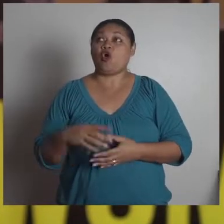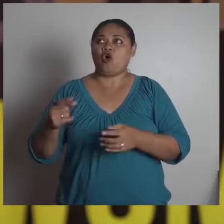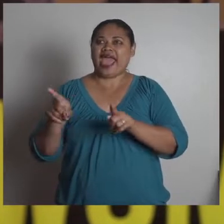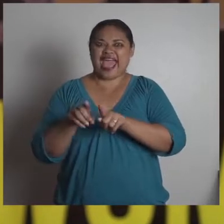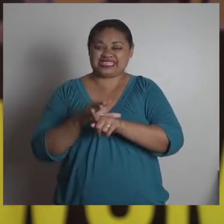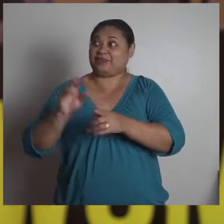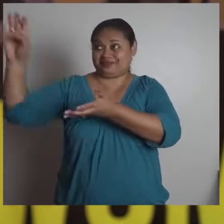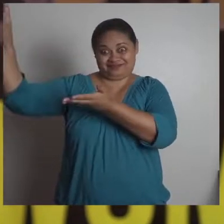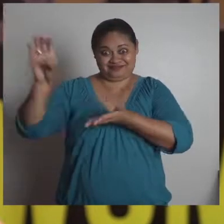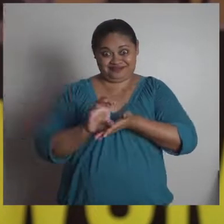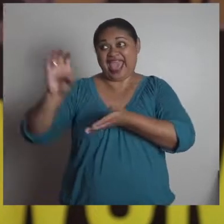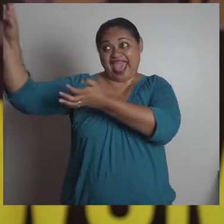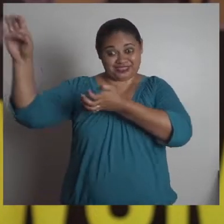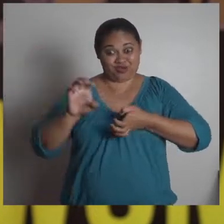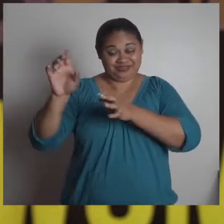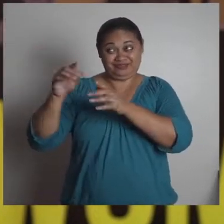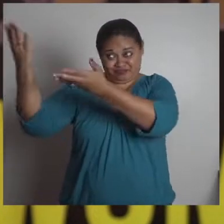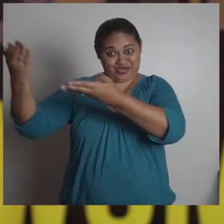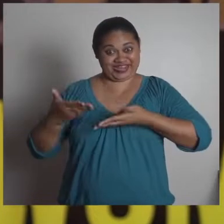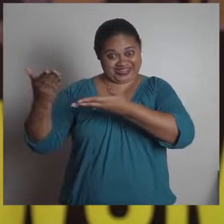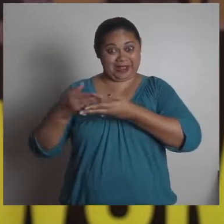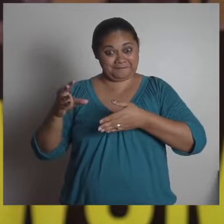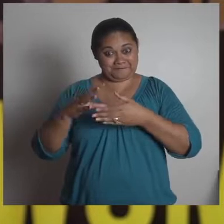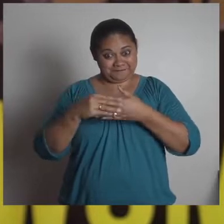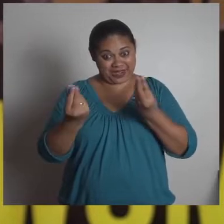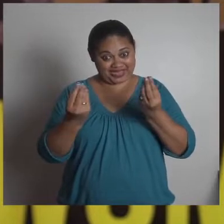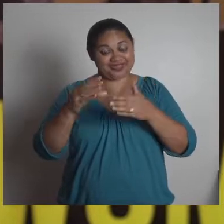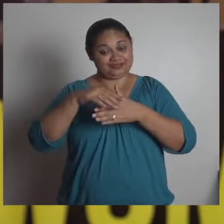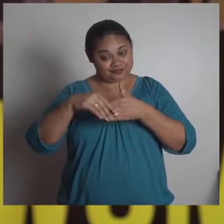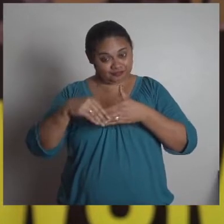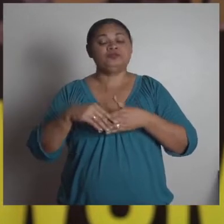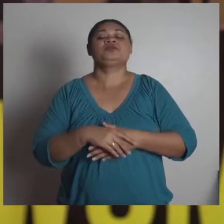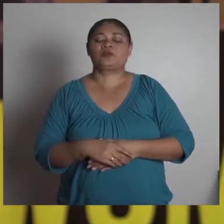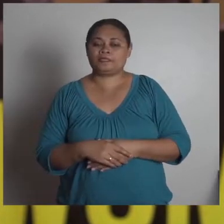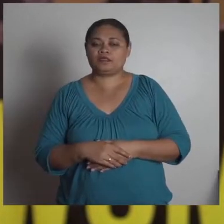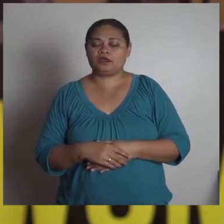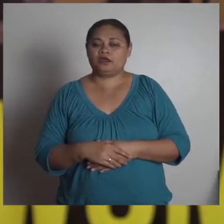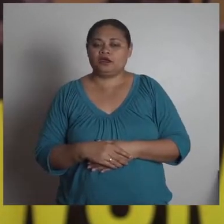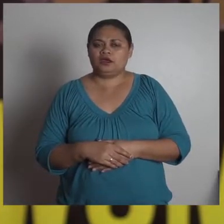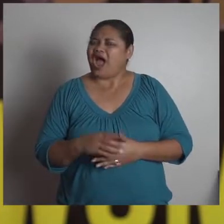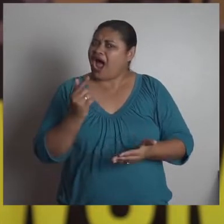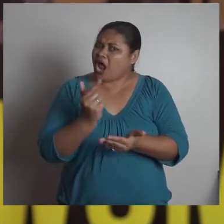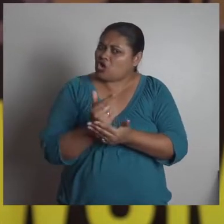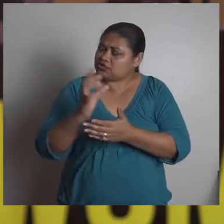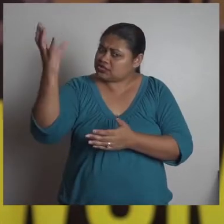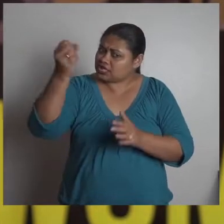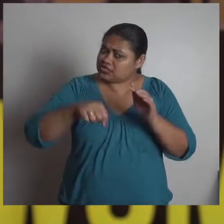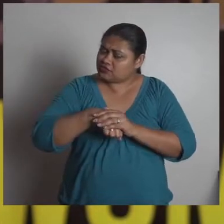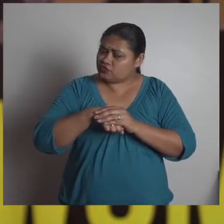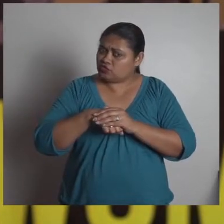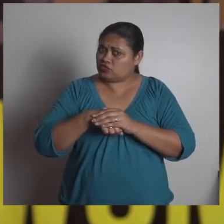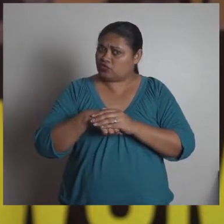these issues are important, yes, but so too is how well our population is doing. To me, another measure